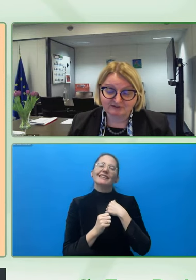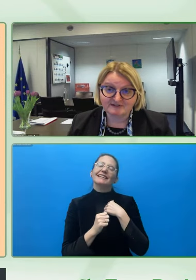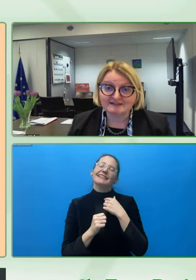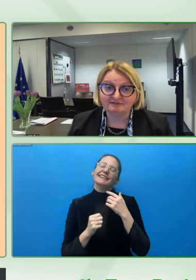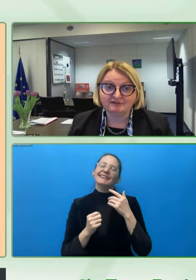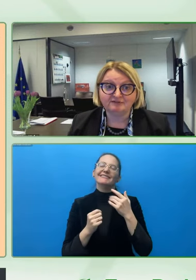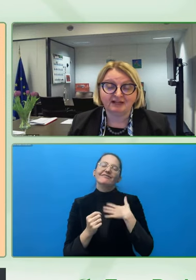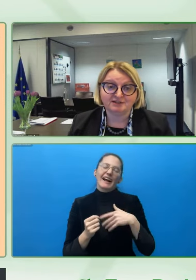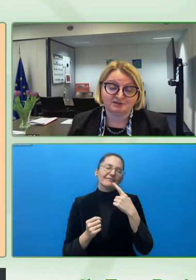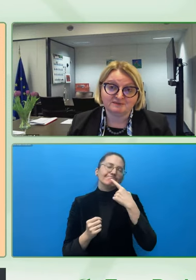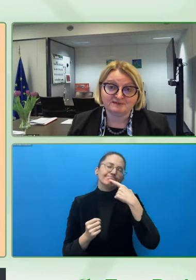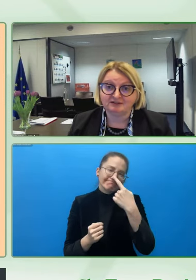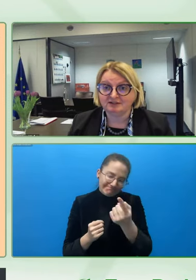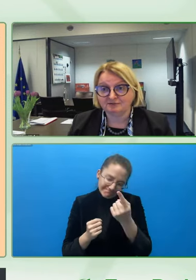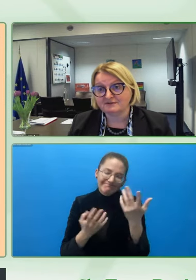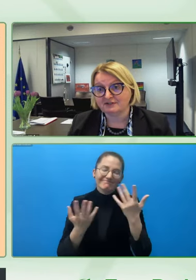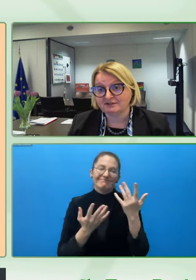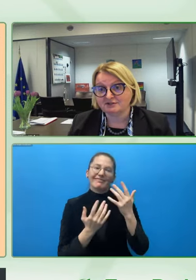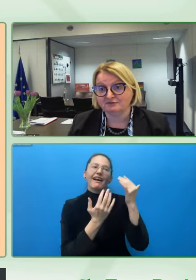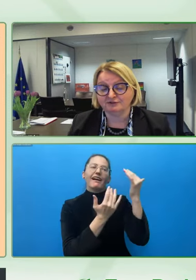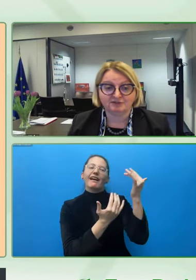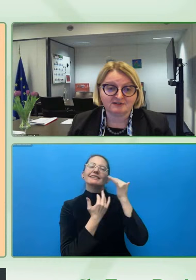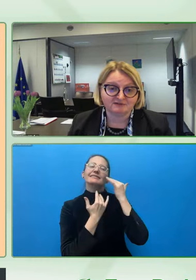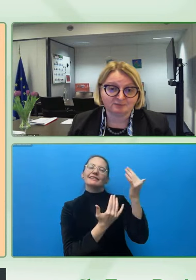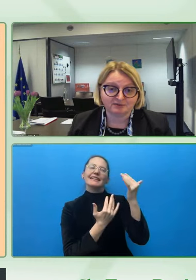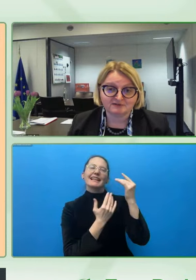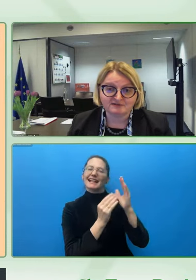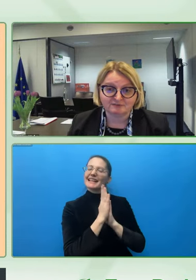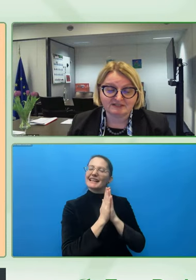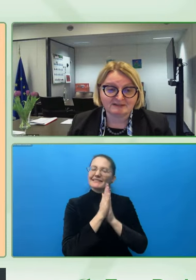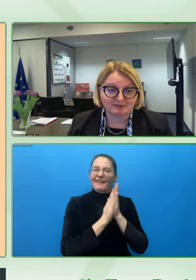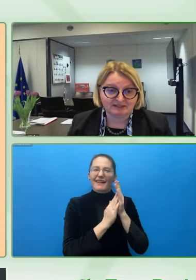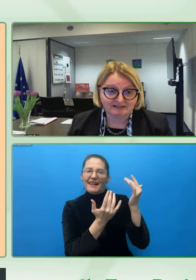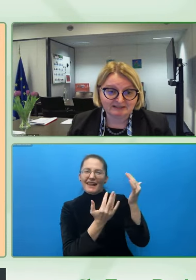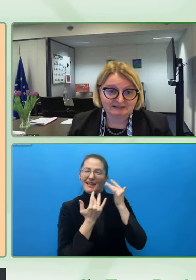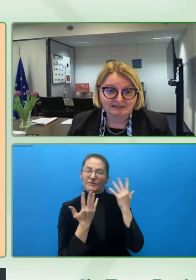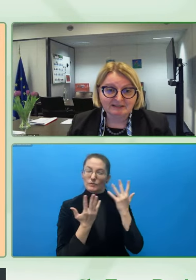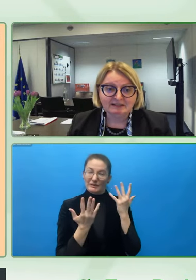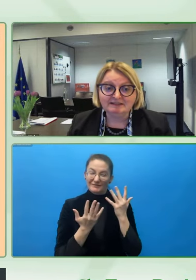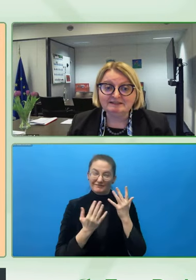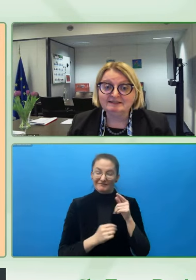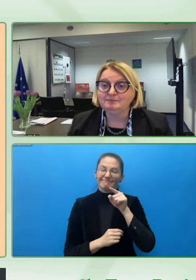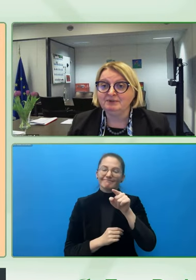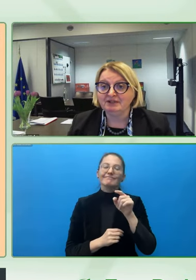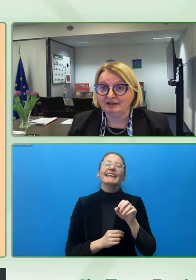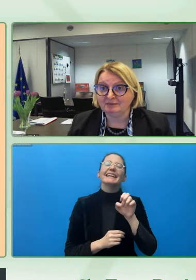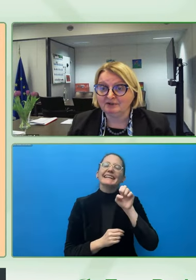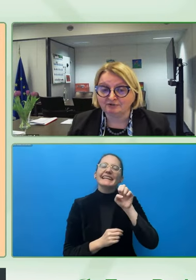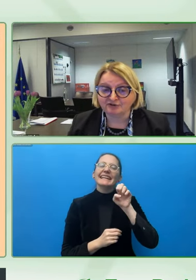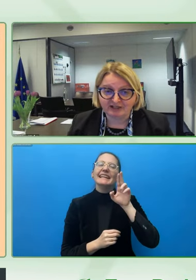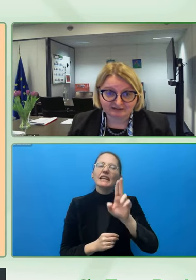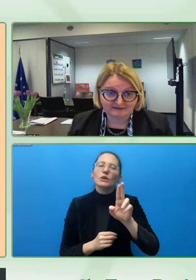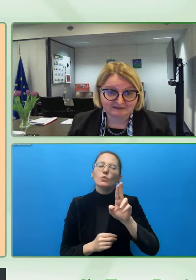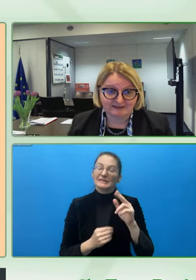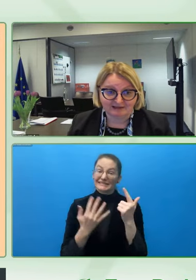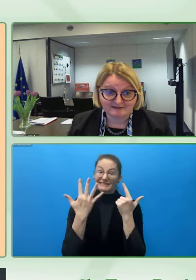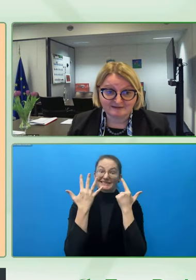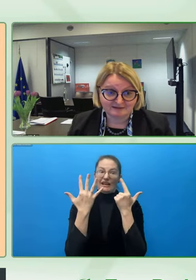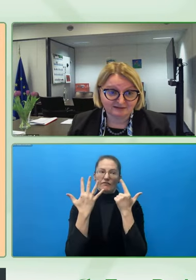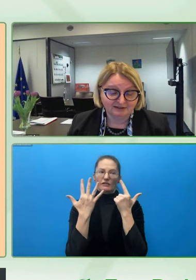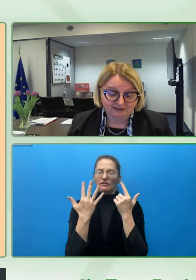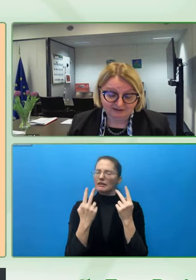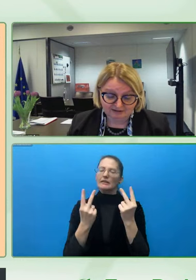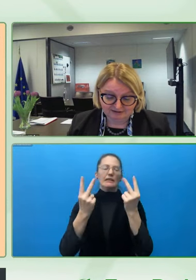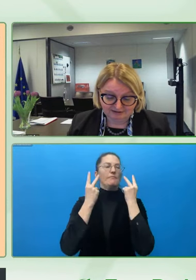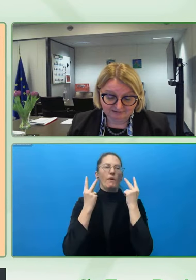one of the seven flagships in the EU strategy for the rights of the persons with disabilities, indeed became our reality last